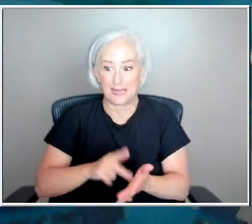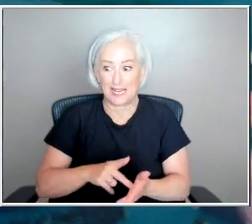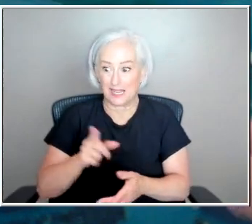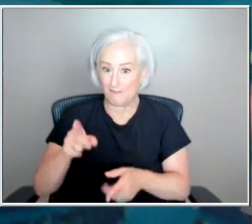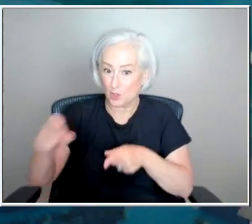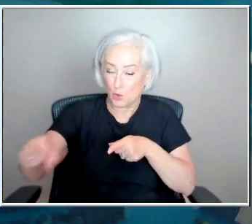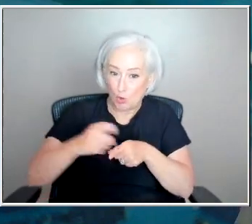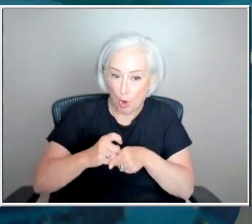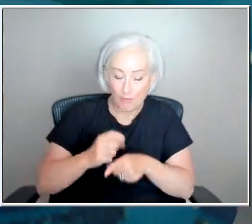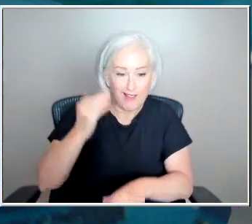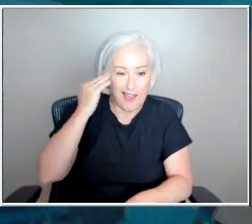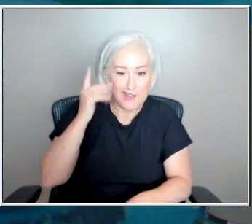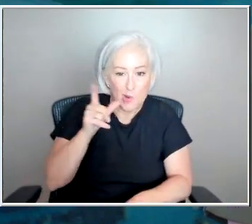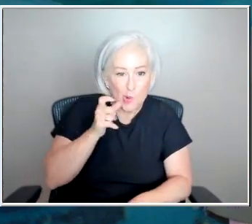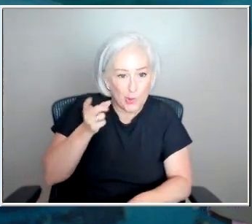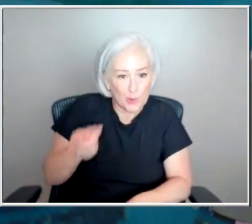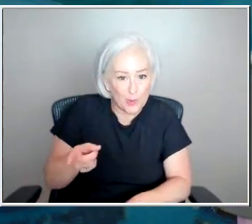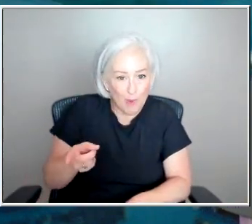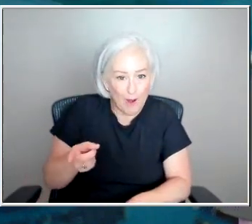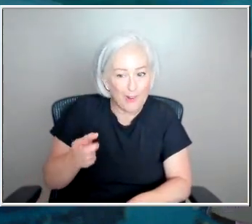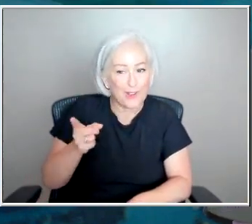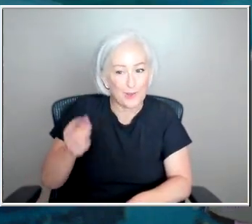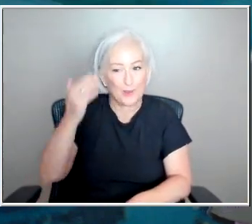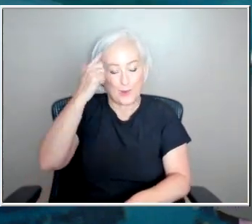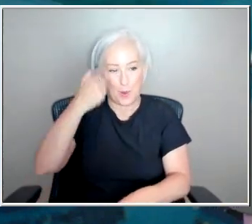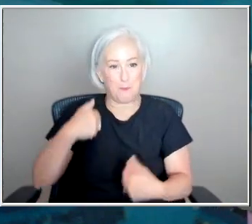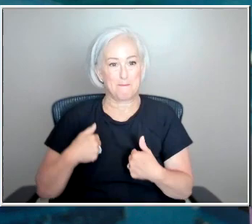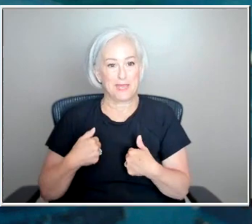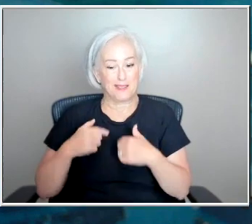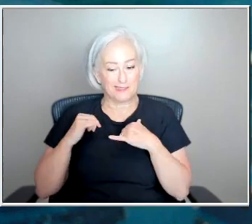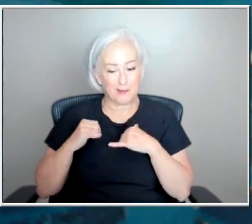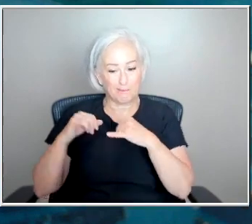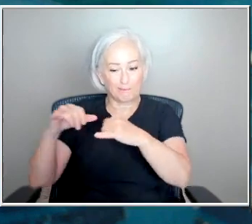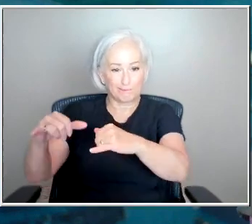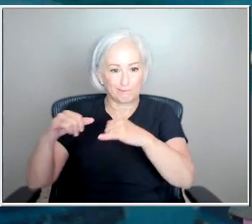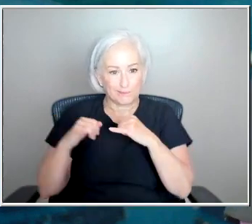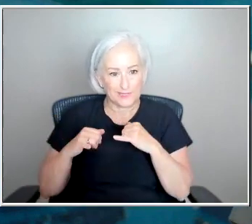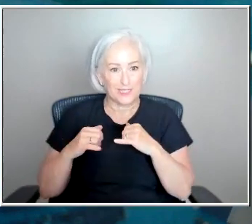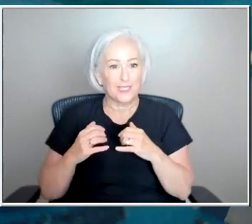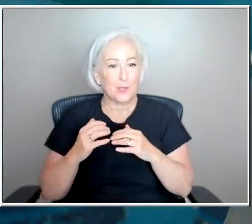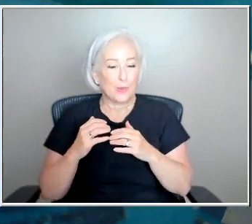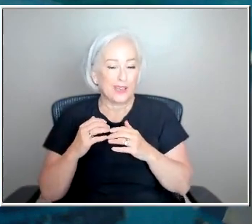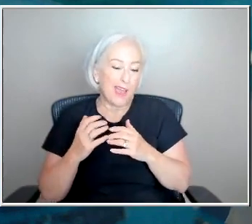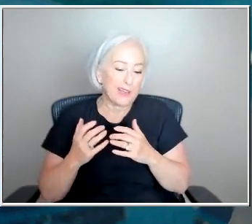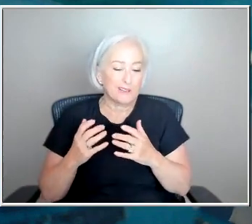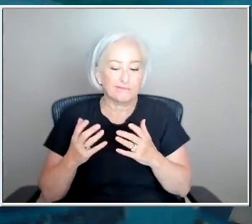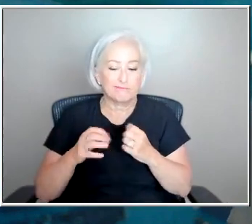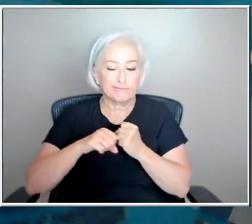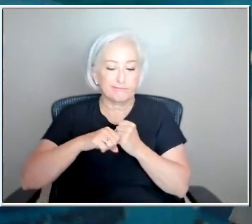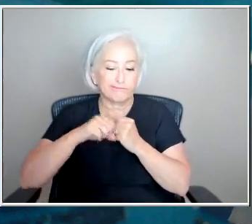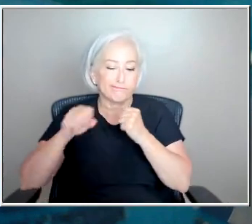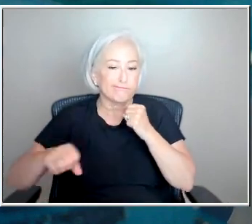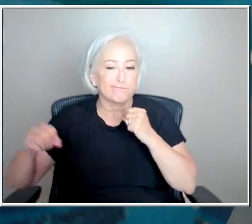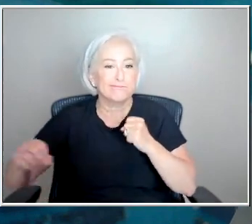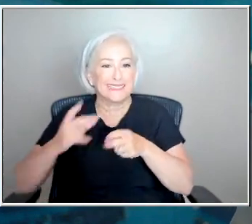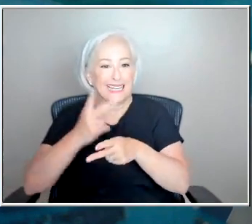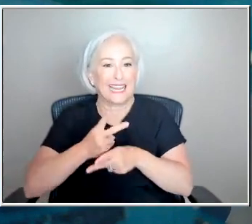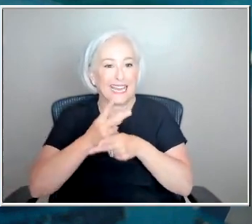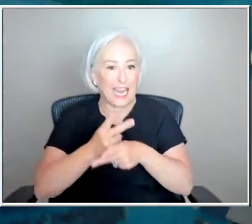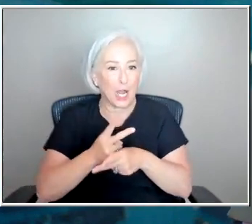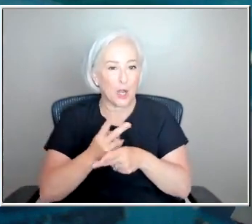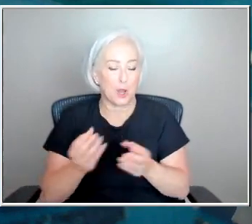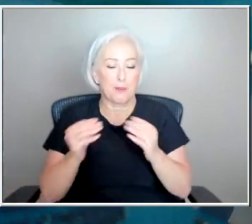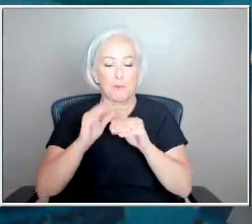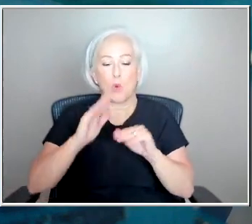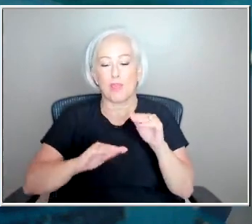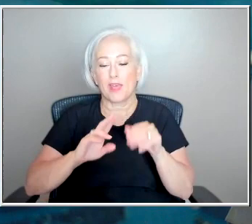we're willing to go the extra mile. We do a lot of stuff that I think other nurses don't, just to help them get things coordinated with their medical care.